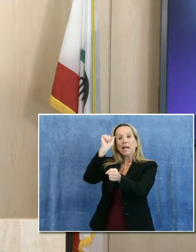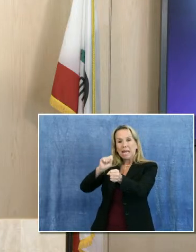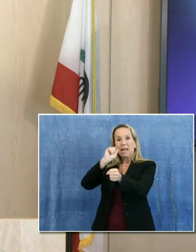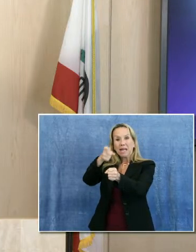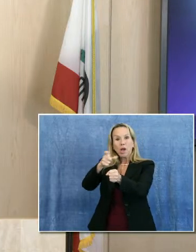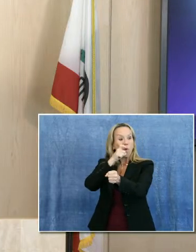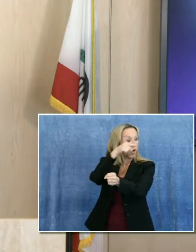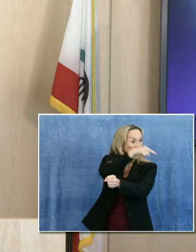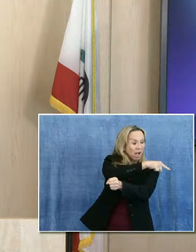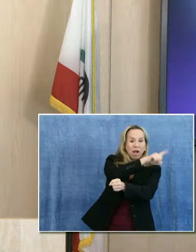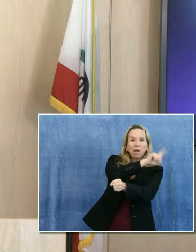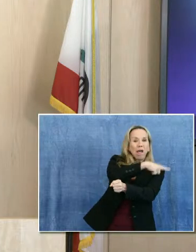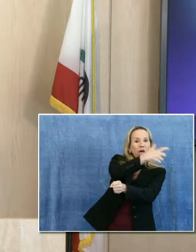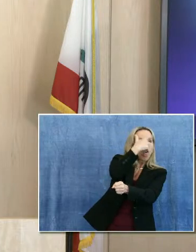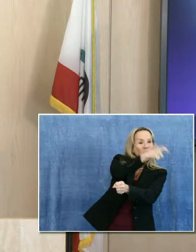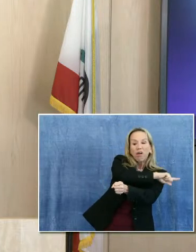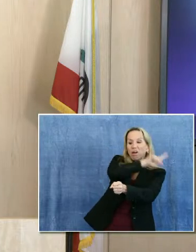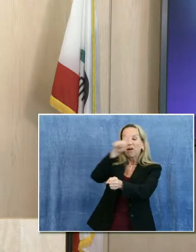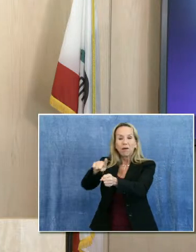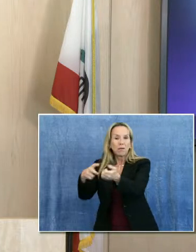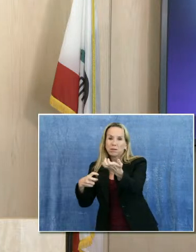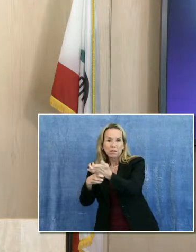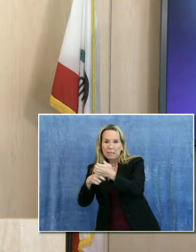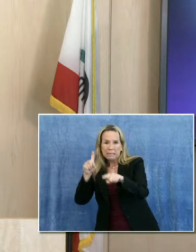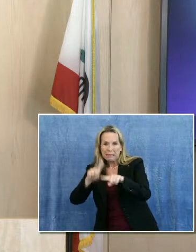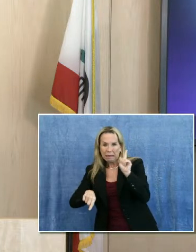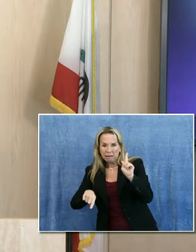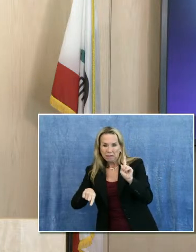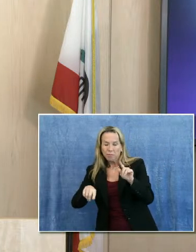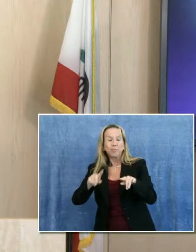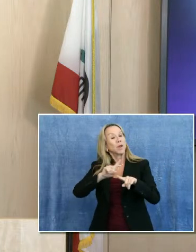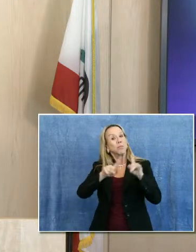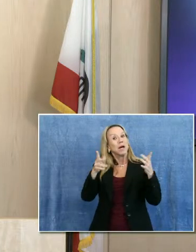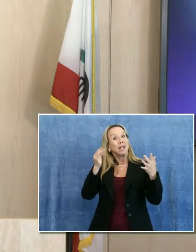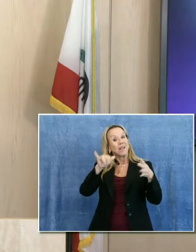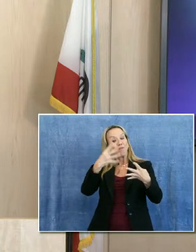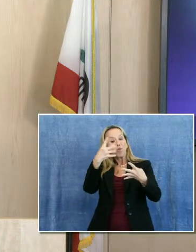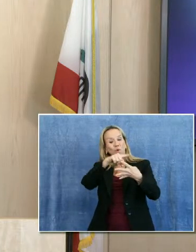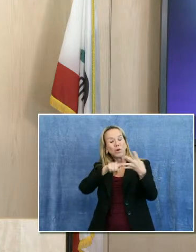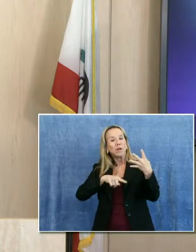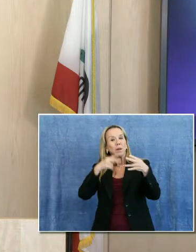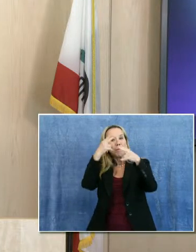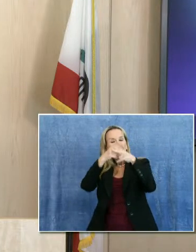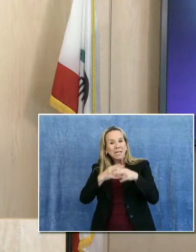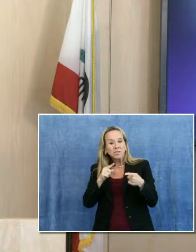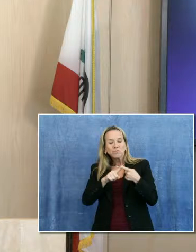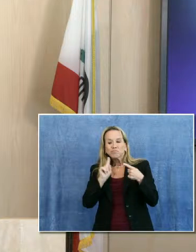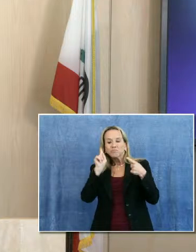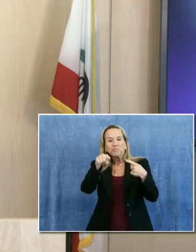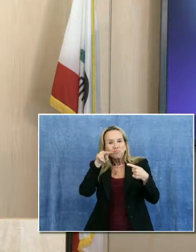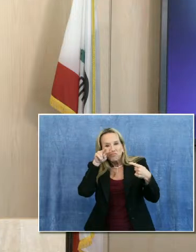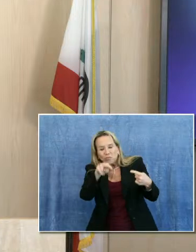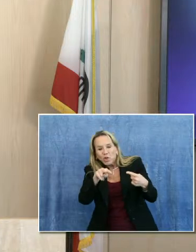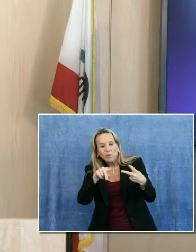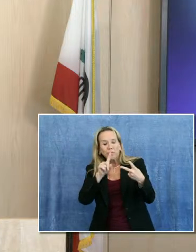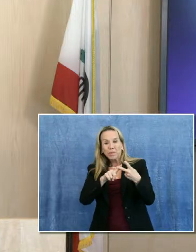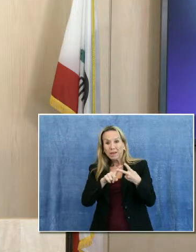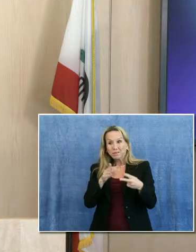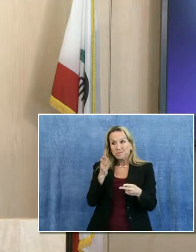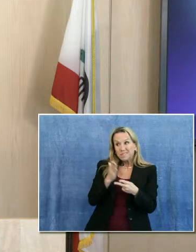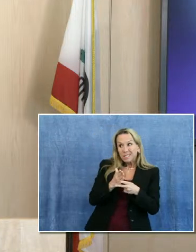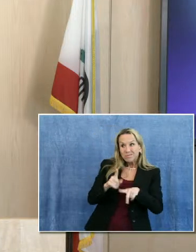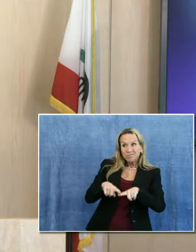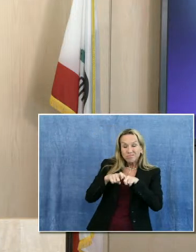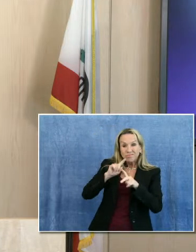those citations. And so those 4 tools, a site visit to try and gain compliance, a cease and desist order prepared by the county,